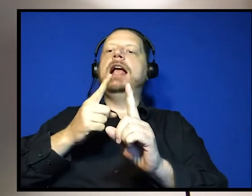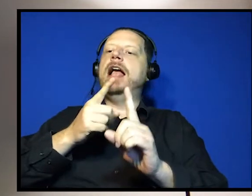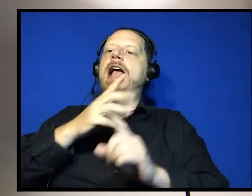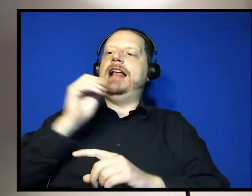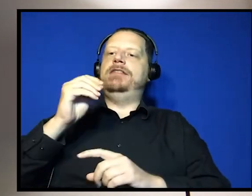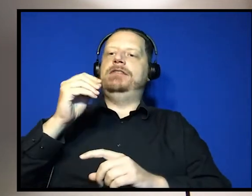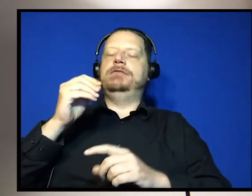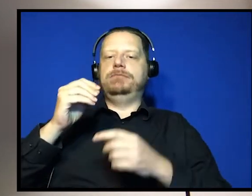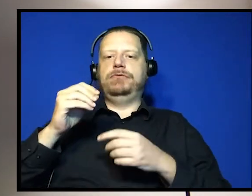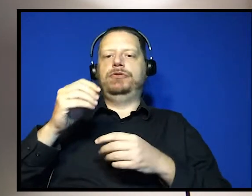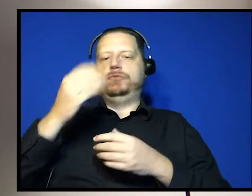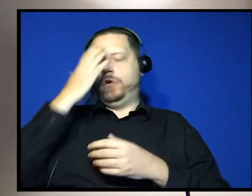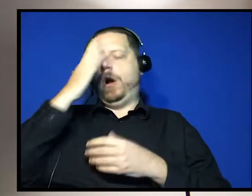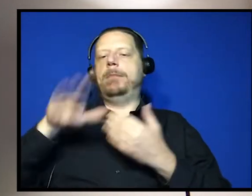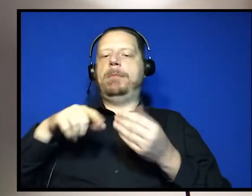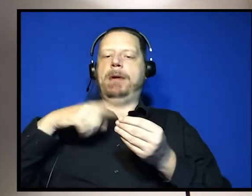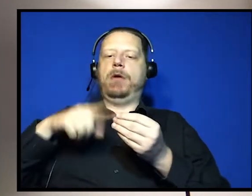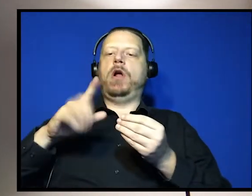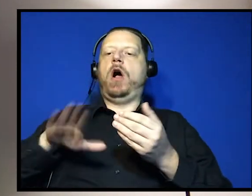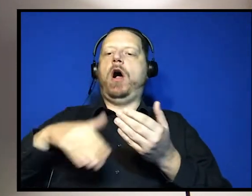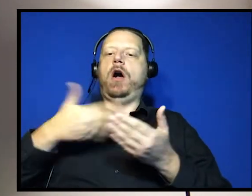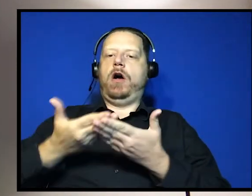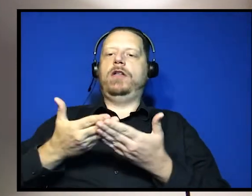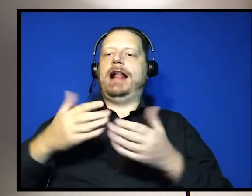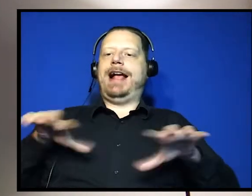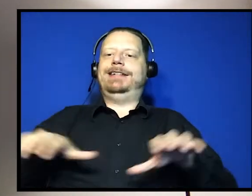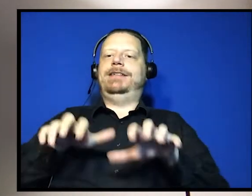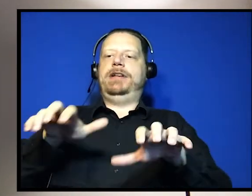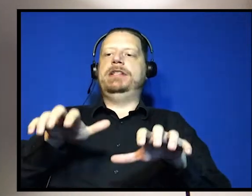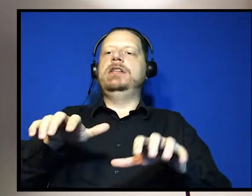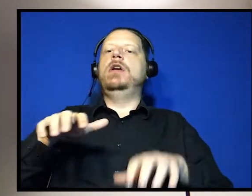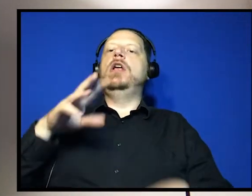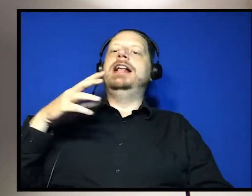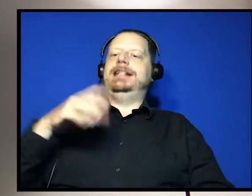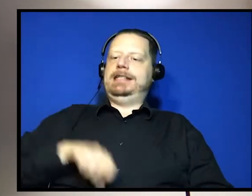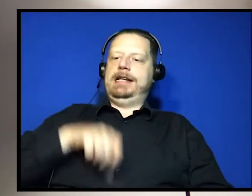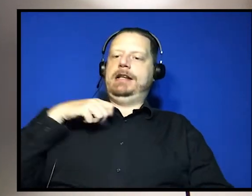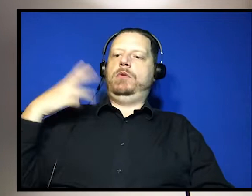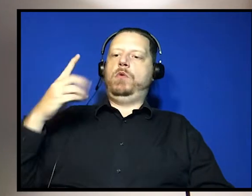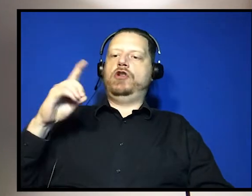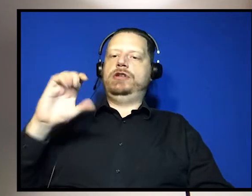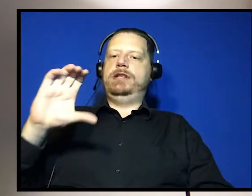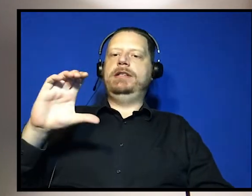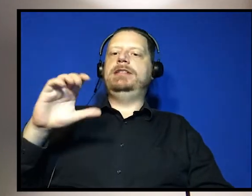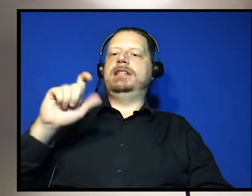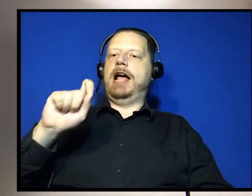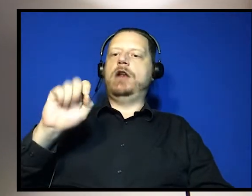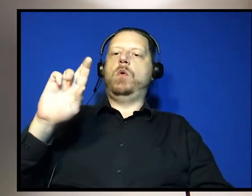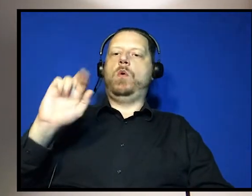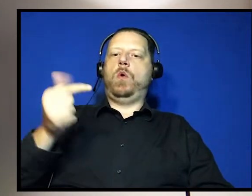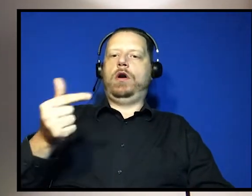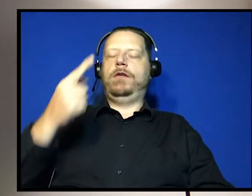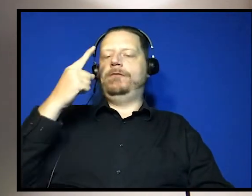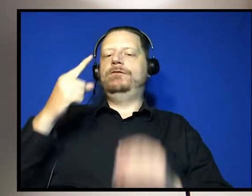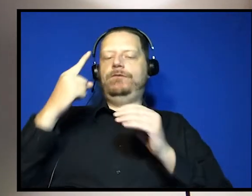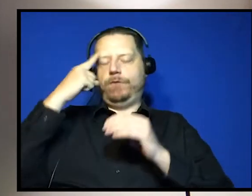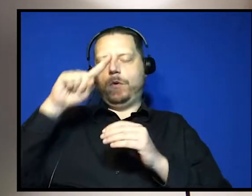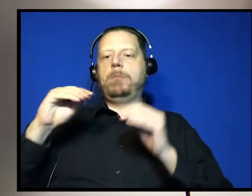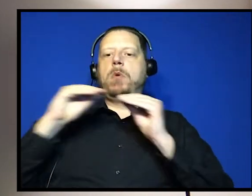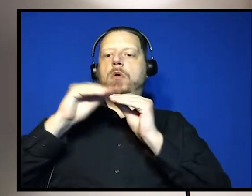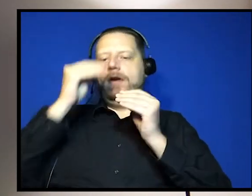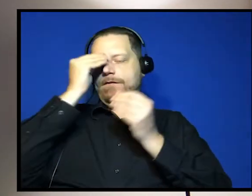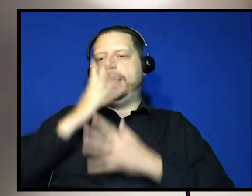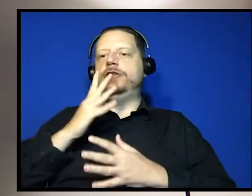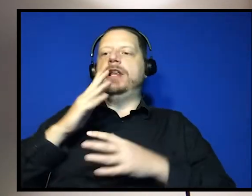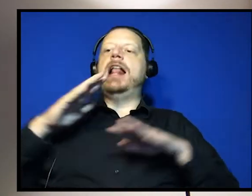upcoming activities. Please view our website at dignitywashington.org for more information. Even though we cannot yet